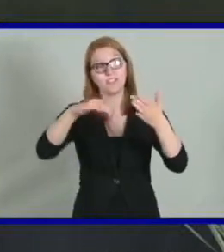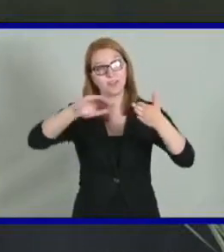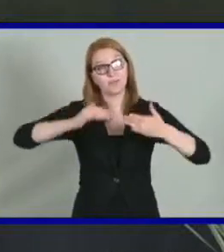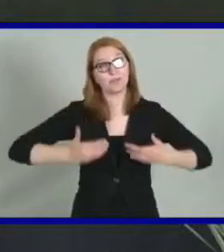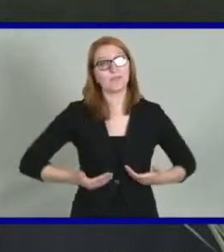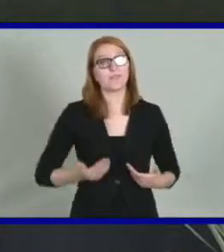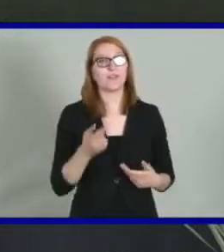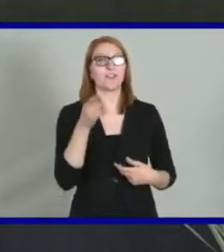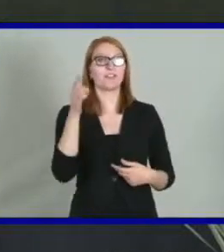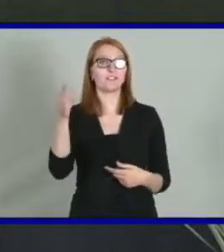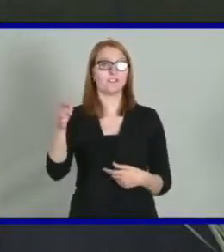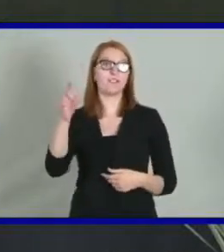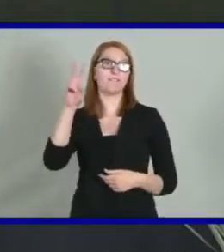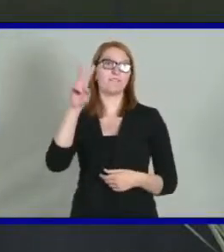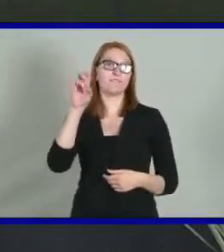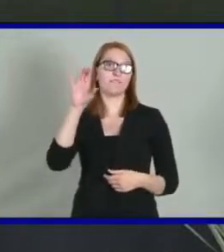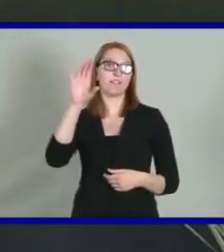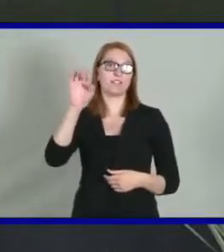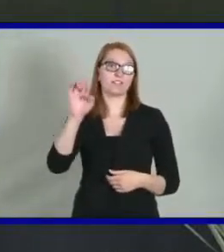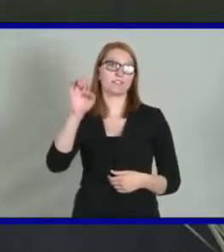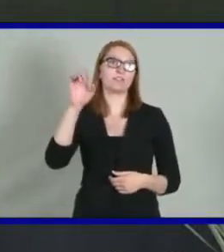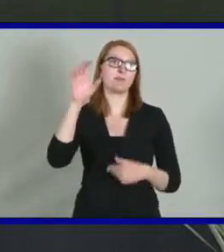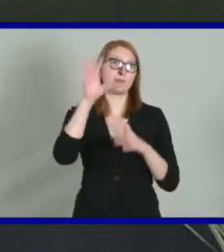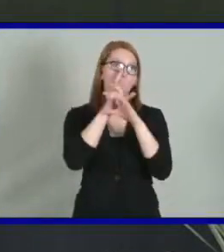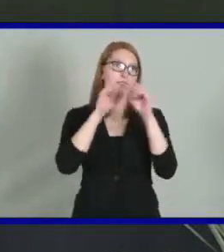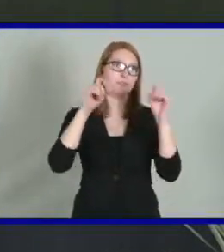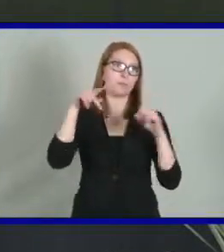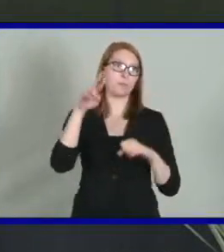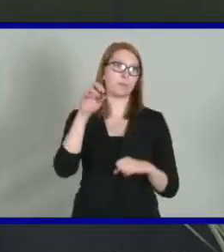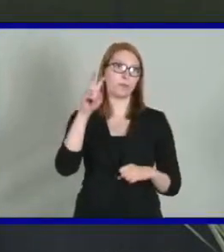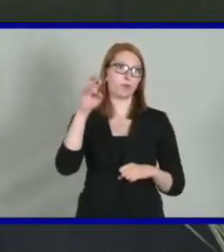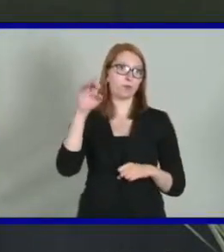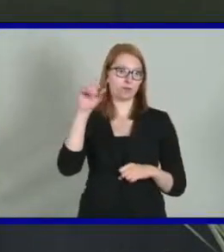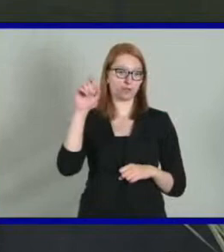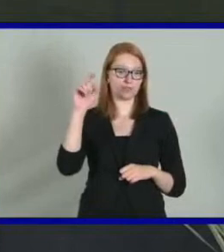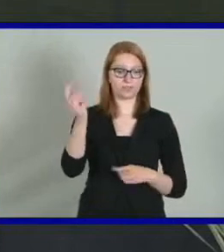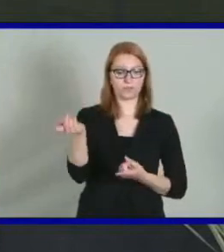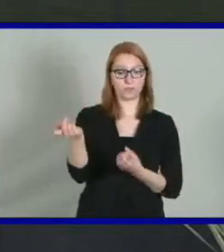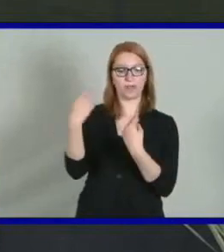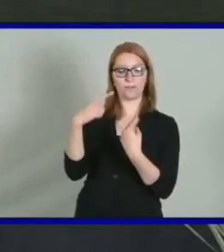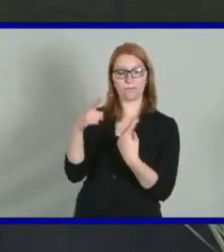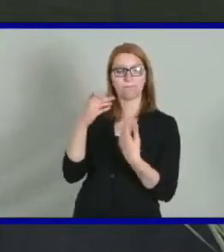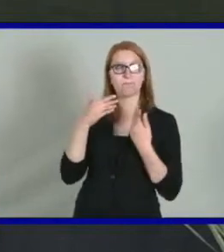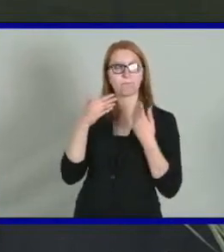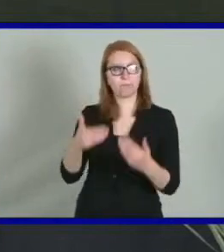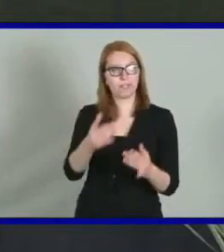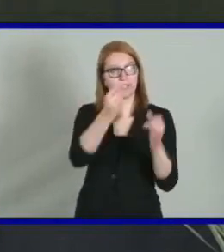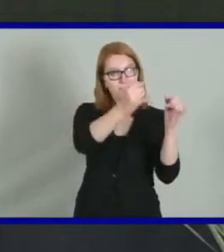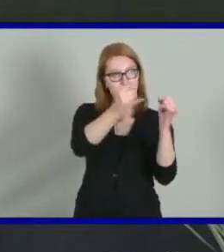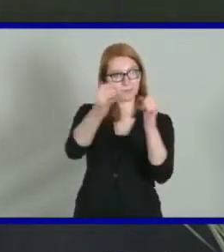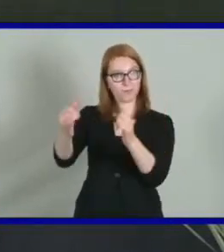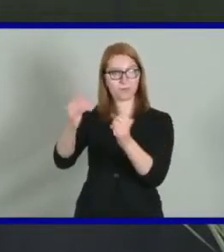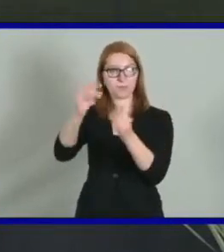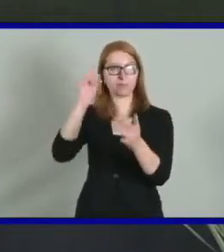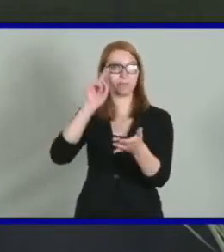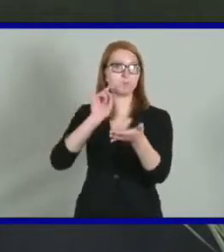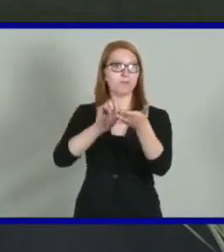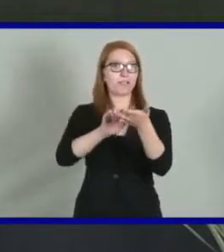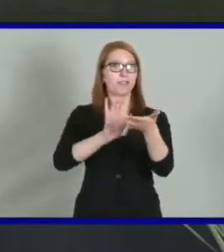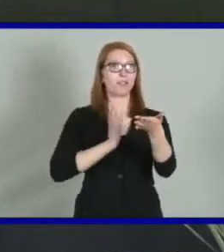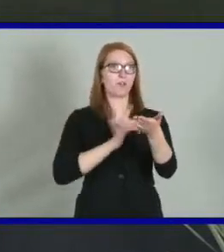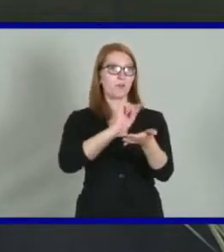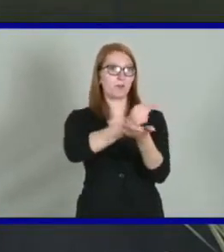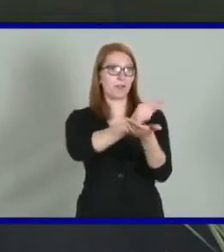Executive Vice President and Provost Dr. John Winsick to come forward as we proceed with the individual recognition of our graduates. Please be